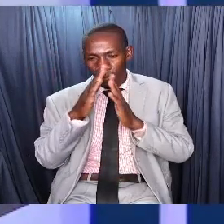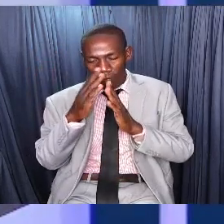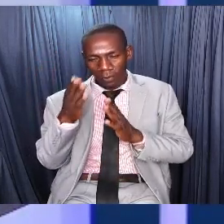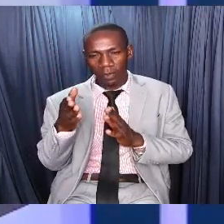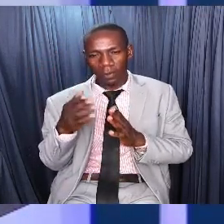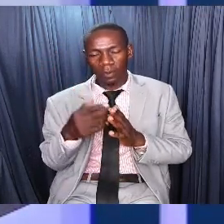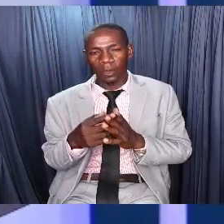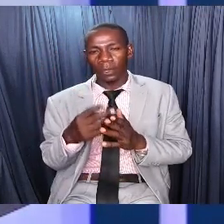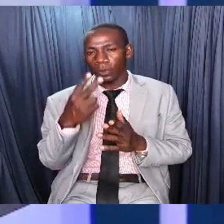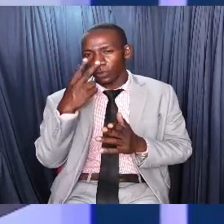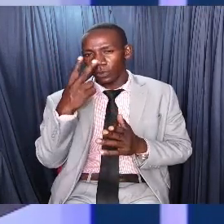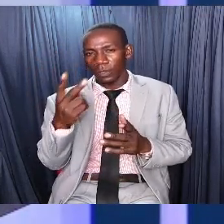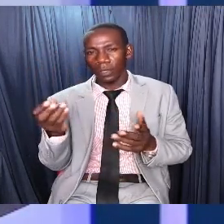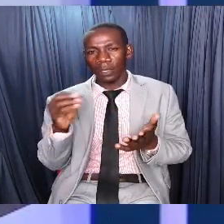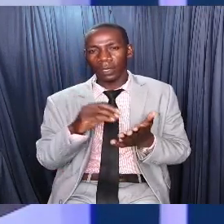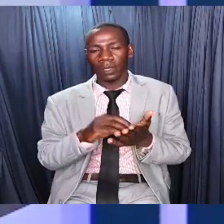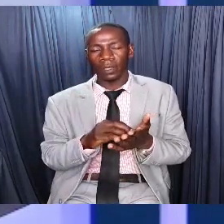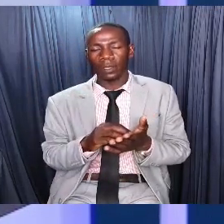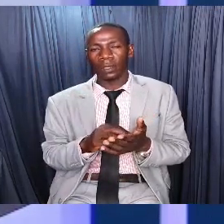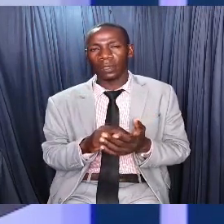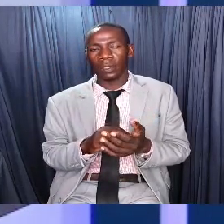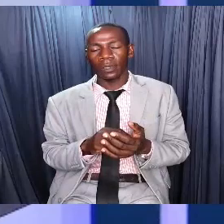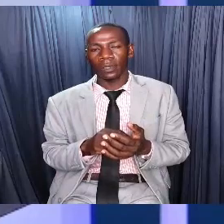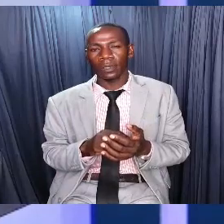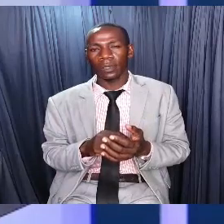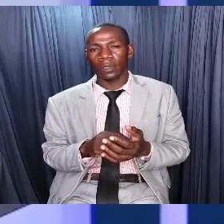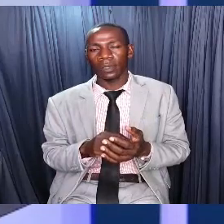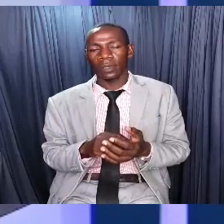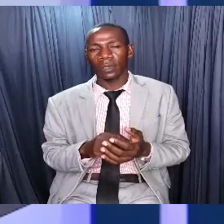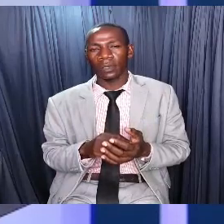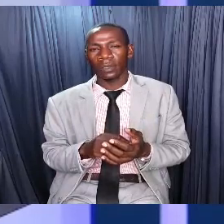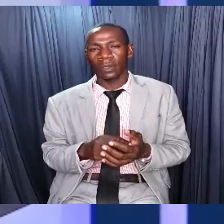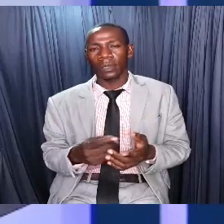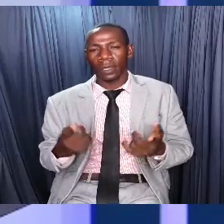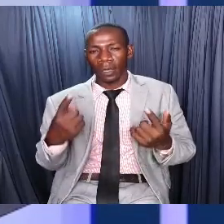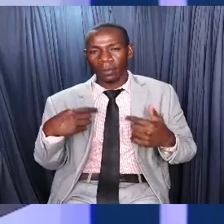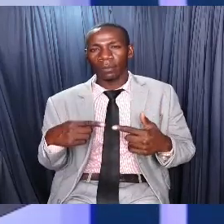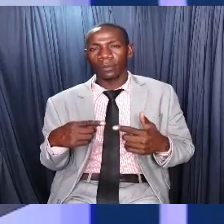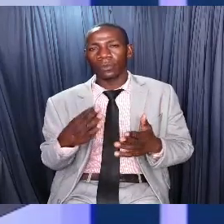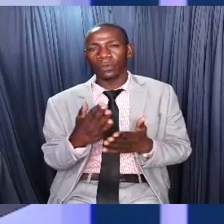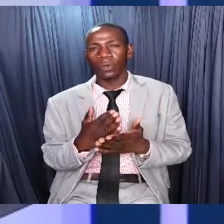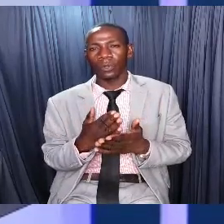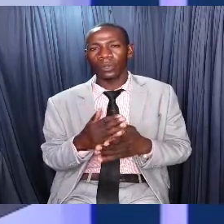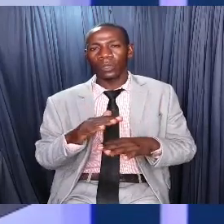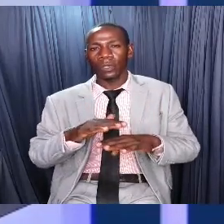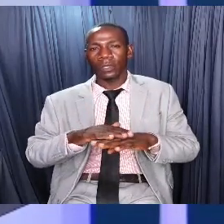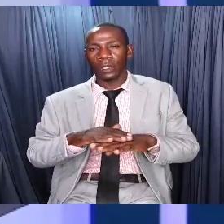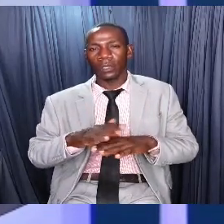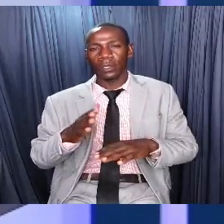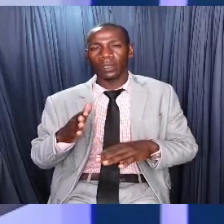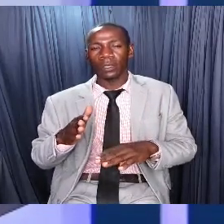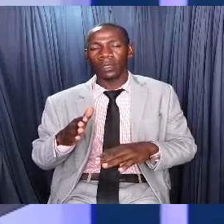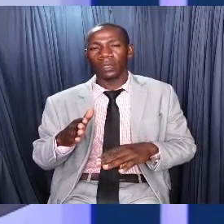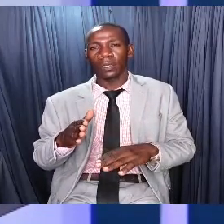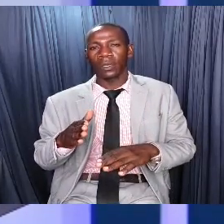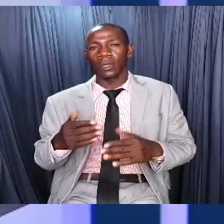for him. Apate kuona tena. That he recover his sight. Basi akaja kweli. So he came truly. Akamwekea mkono. And laid his hand.